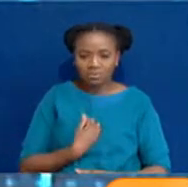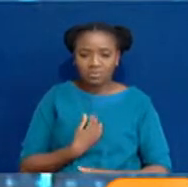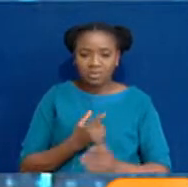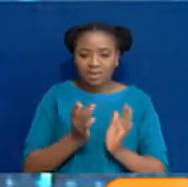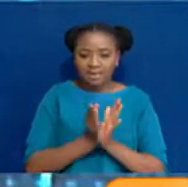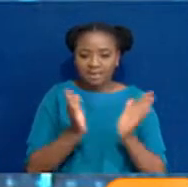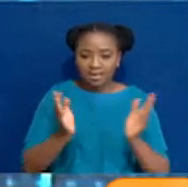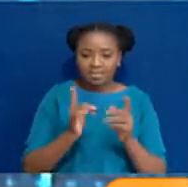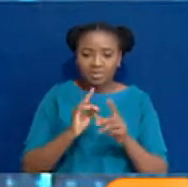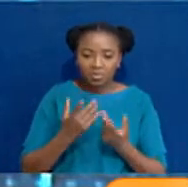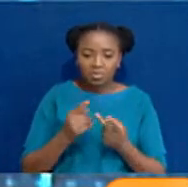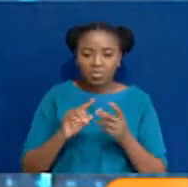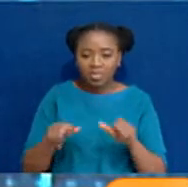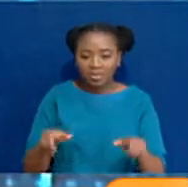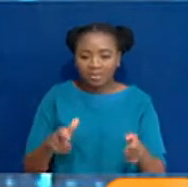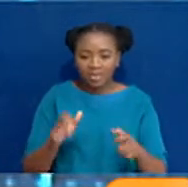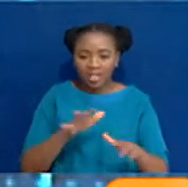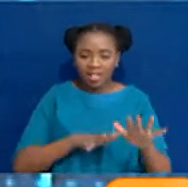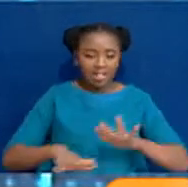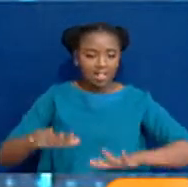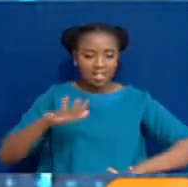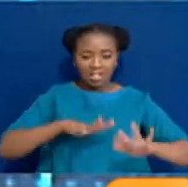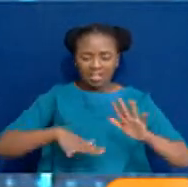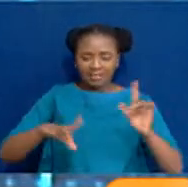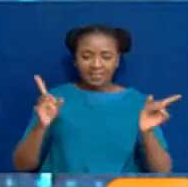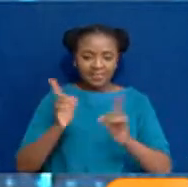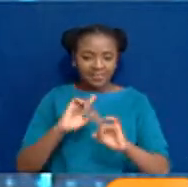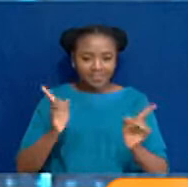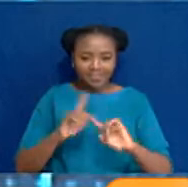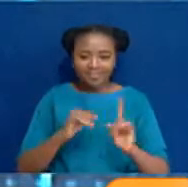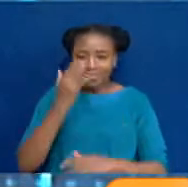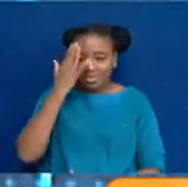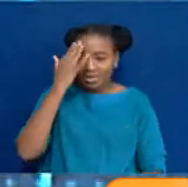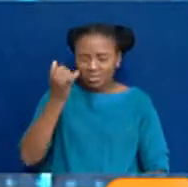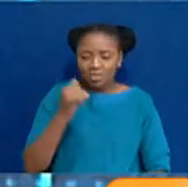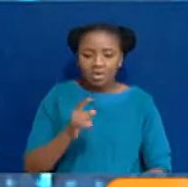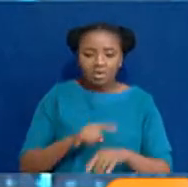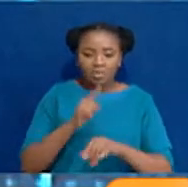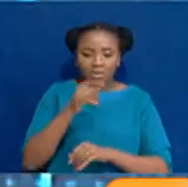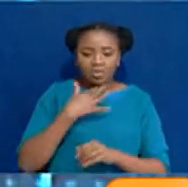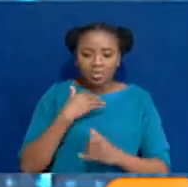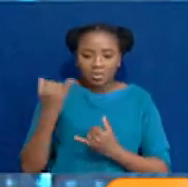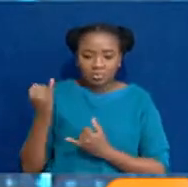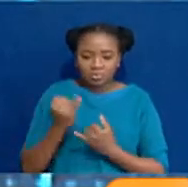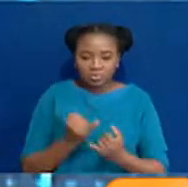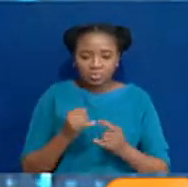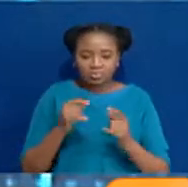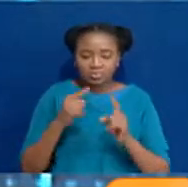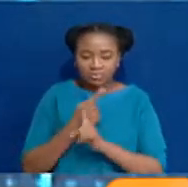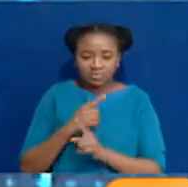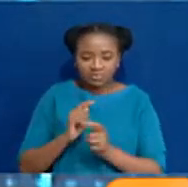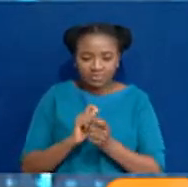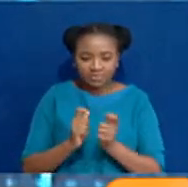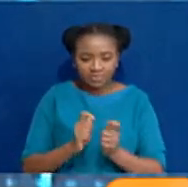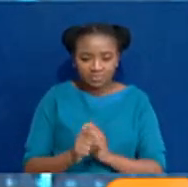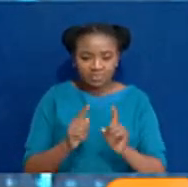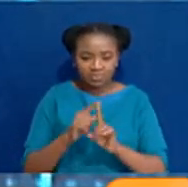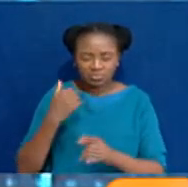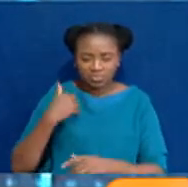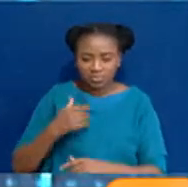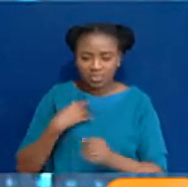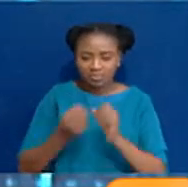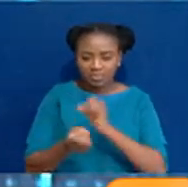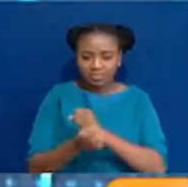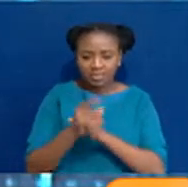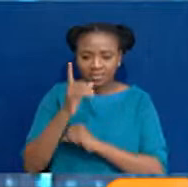media, to panic about this, because as and when we want to introduce any changes, and I've stated this from the very beginning when I came into